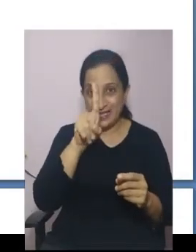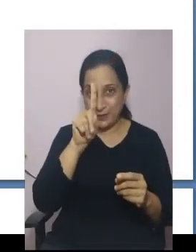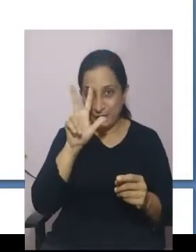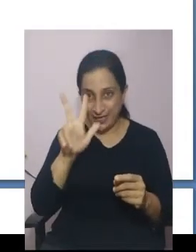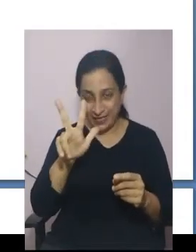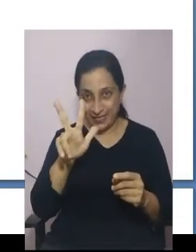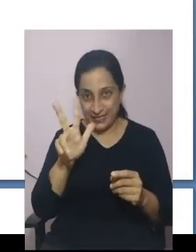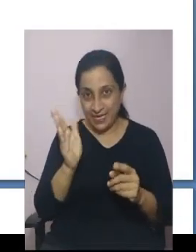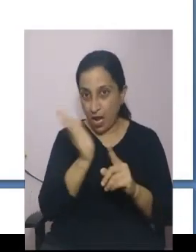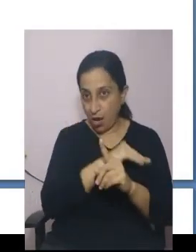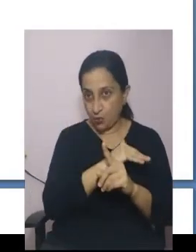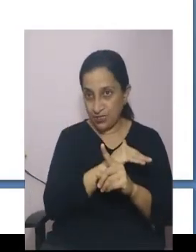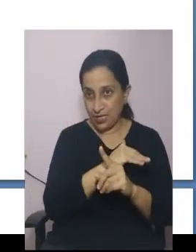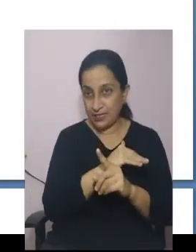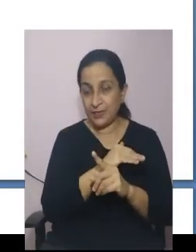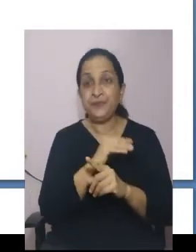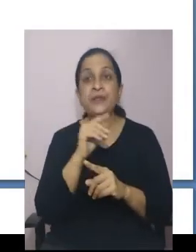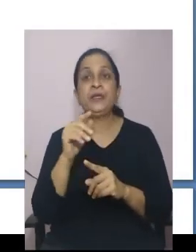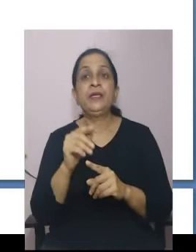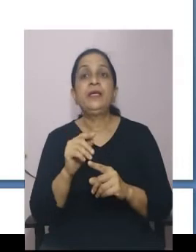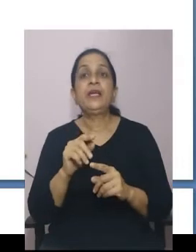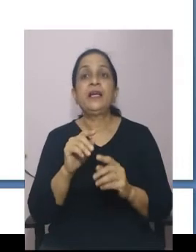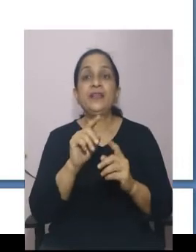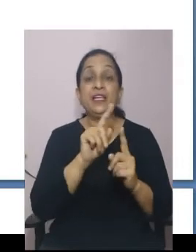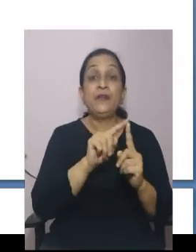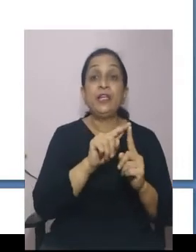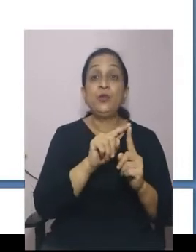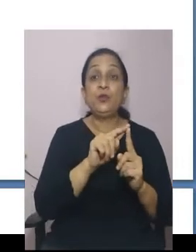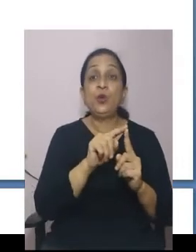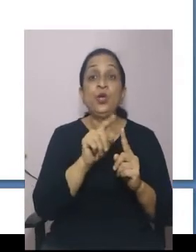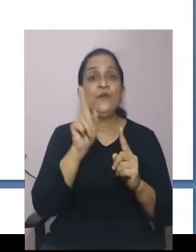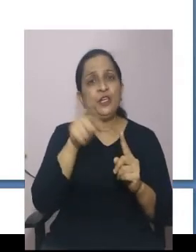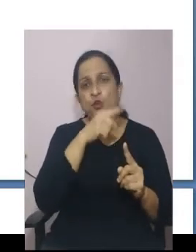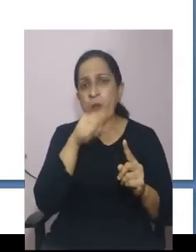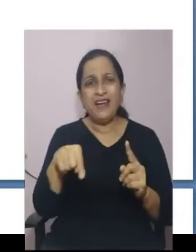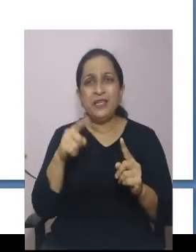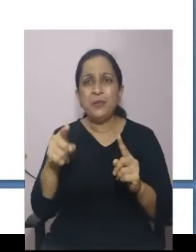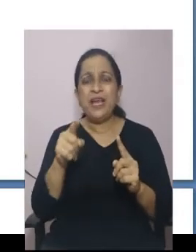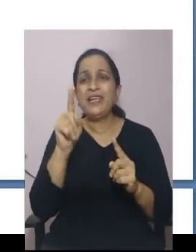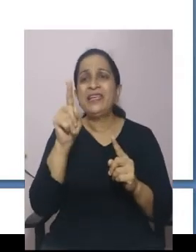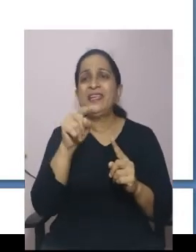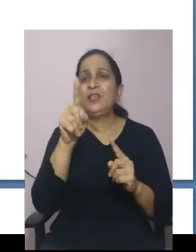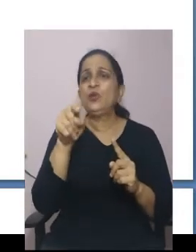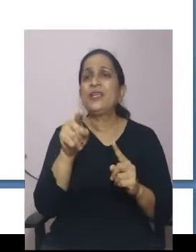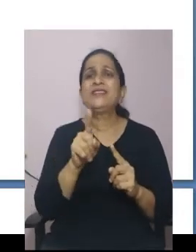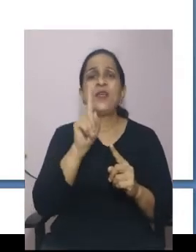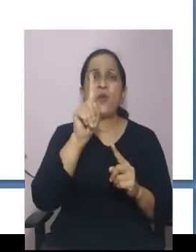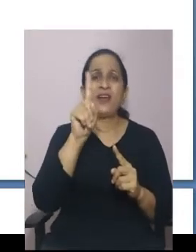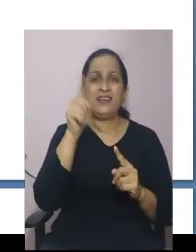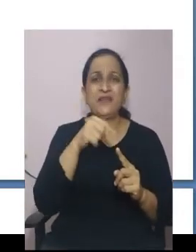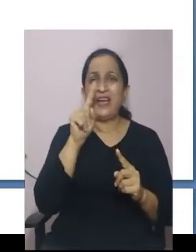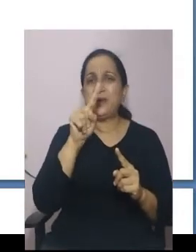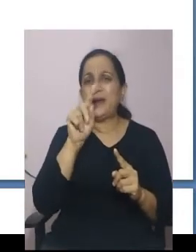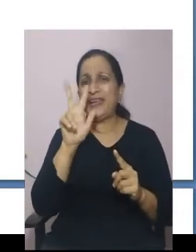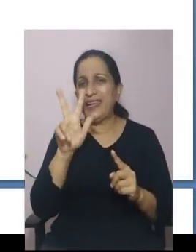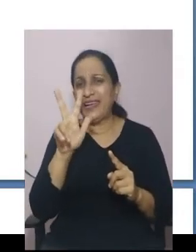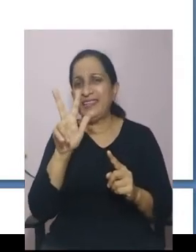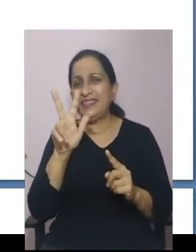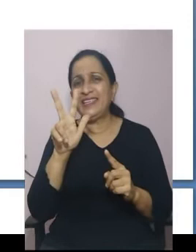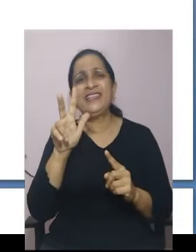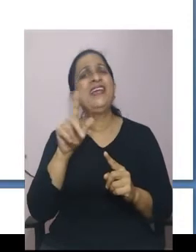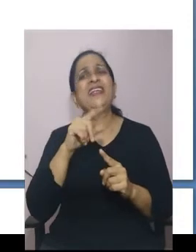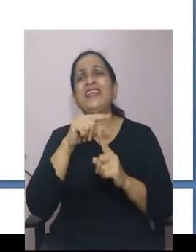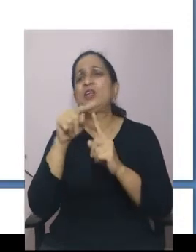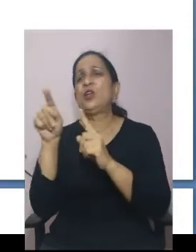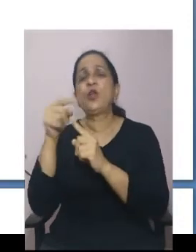18 outside, and then if you solve, you don't have to solve, you can as well leave the value as it is. So